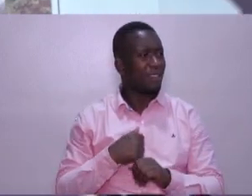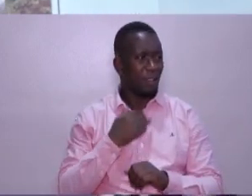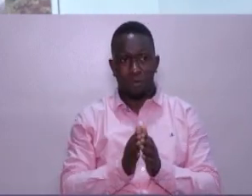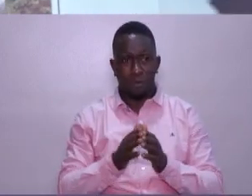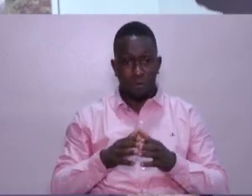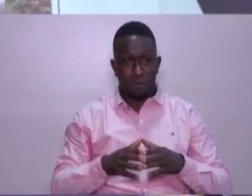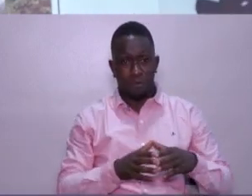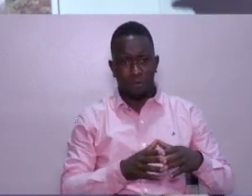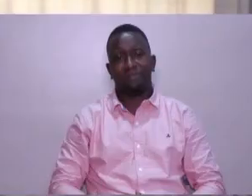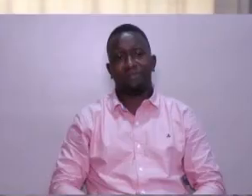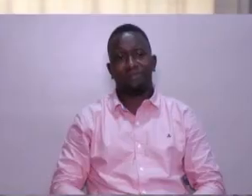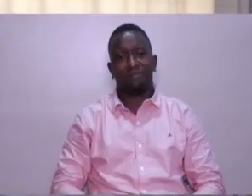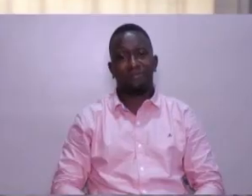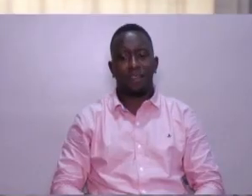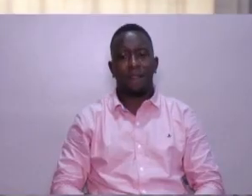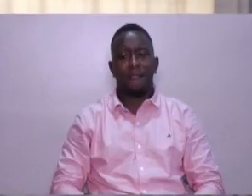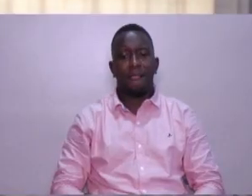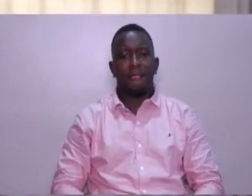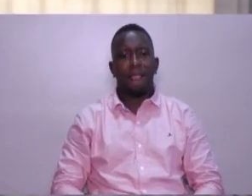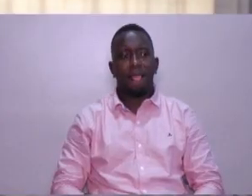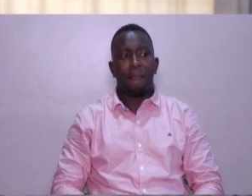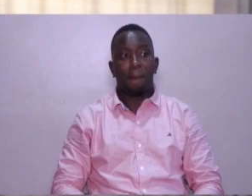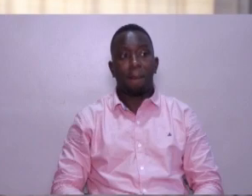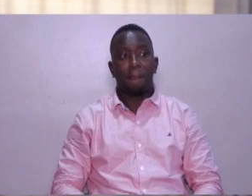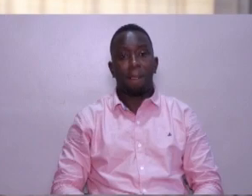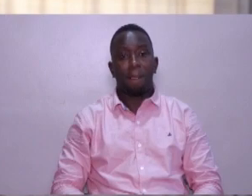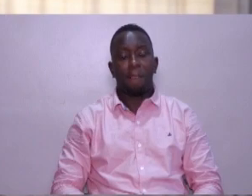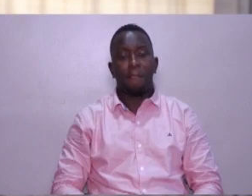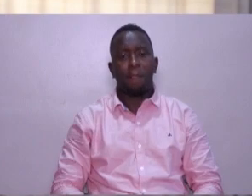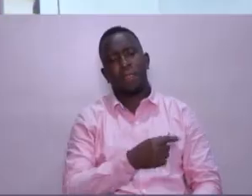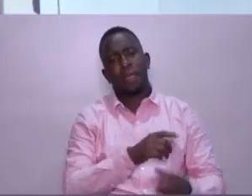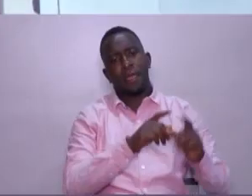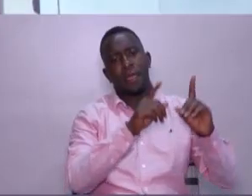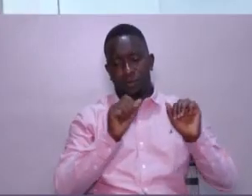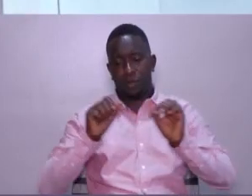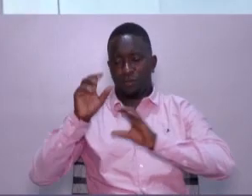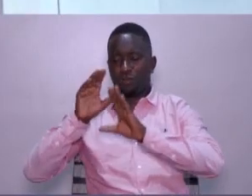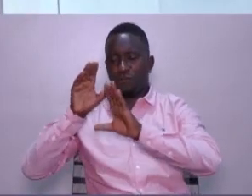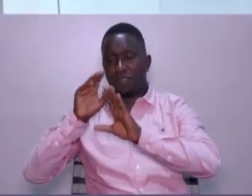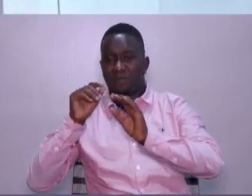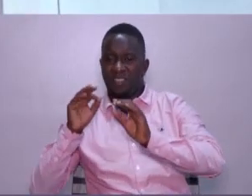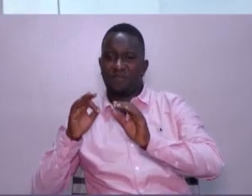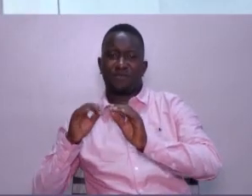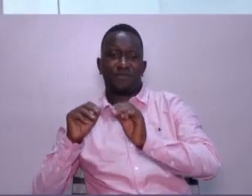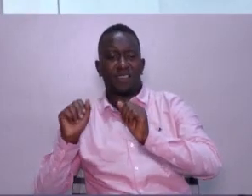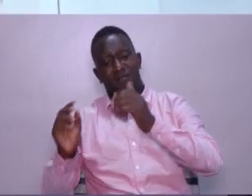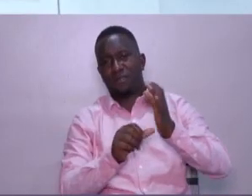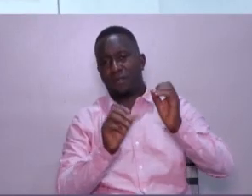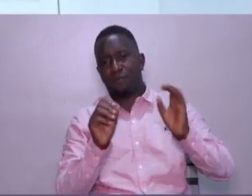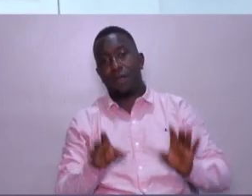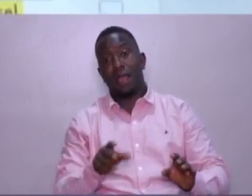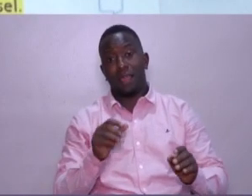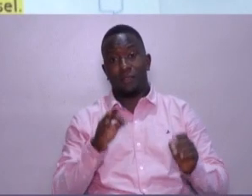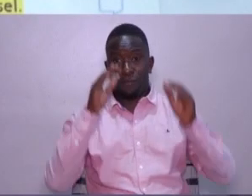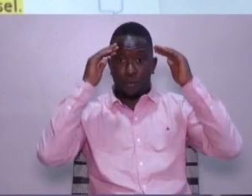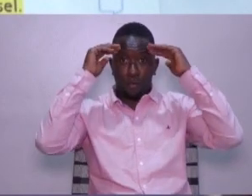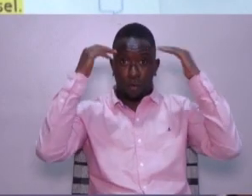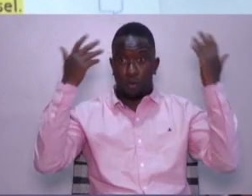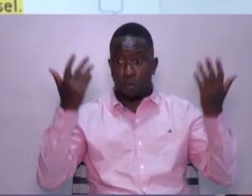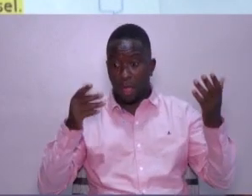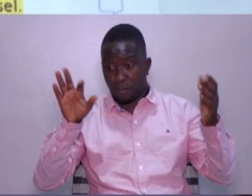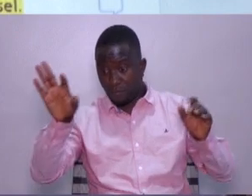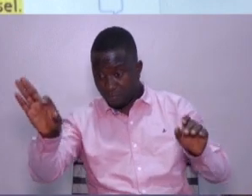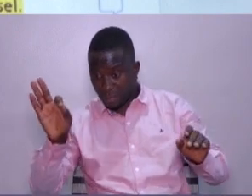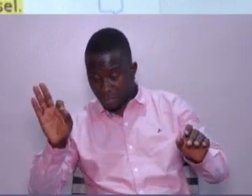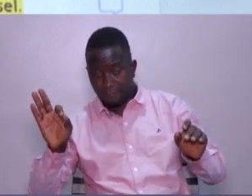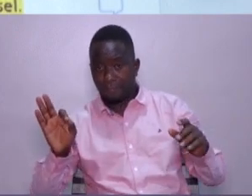moving together. So images, you look for the images. If you can put it there, put it there. If you don't know where to find it, again, these are, yesterday